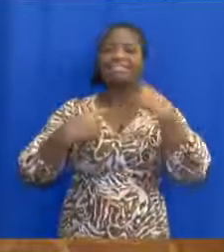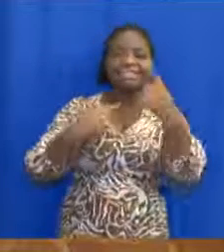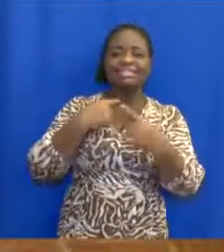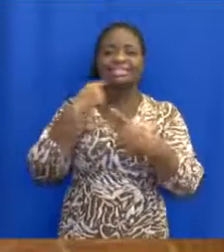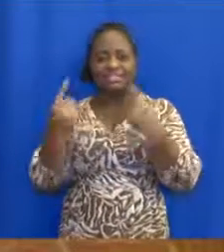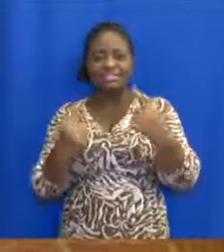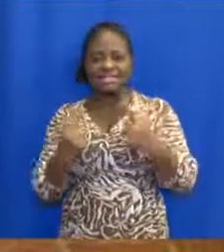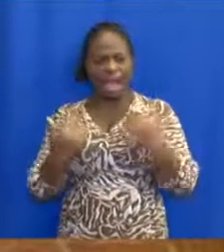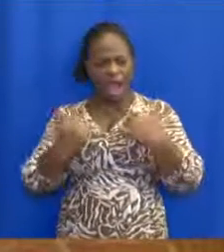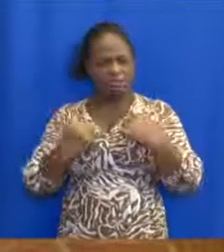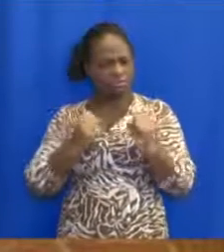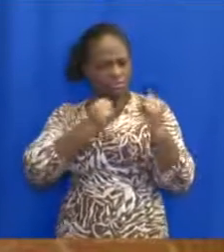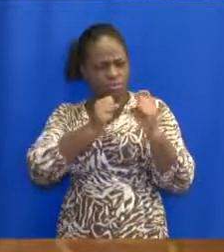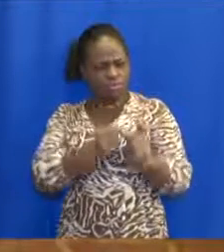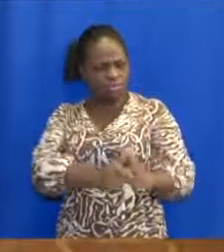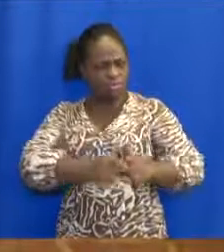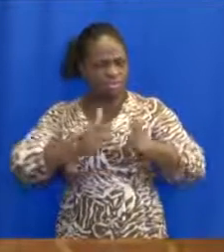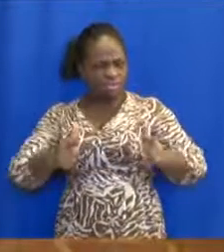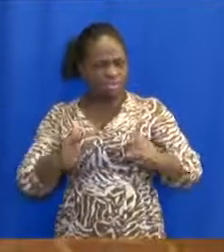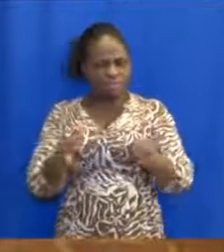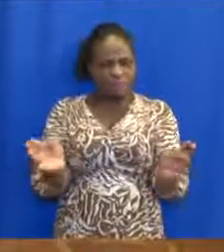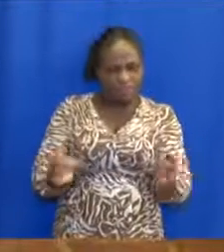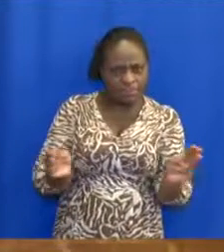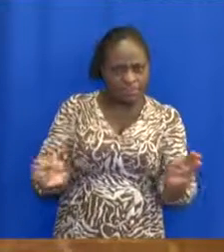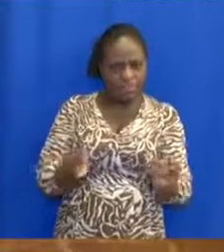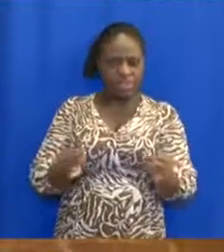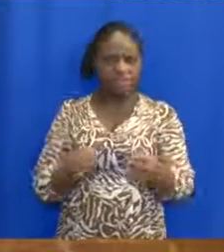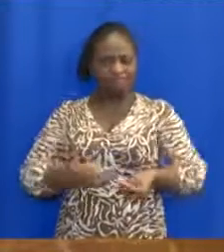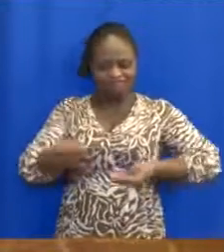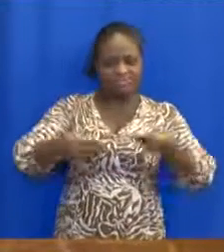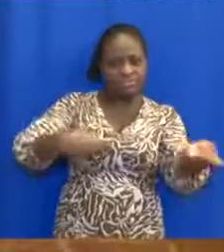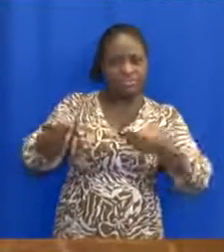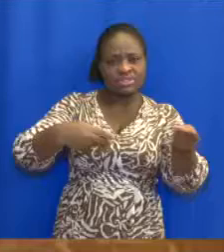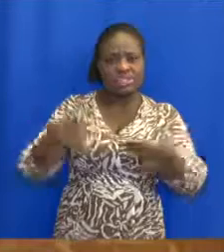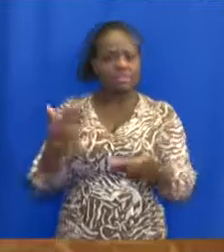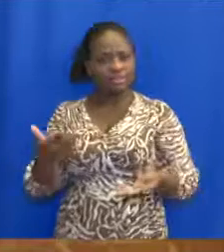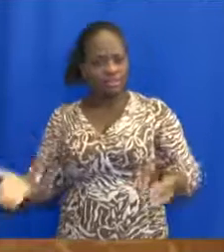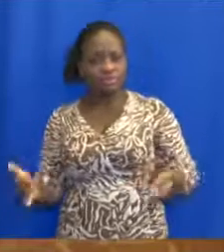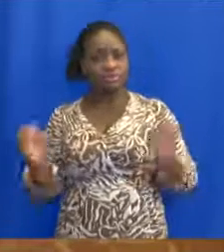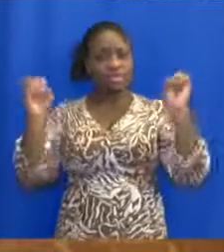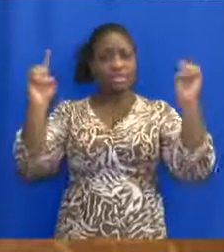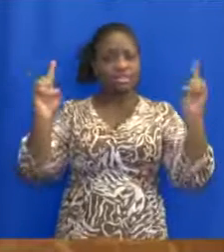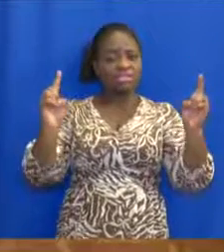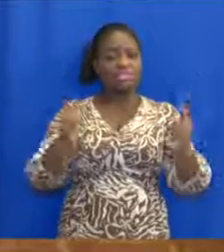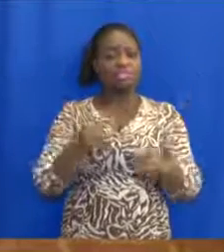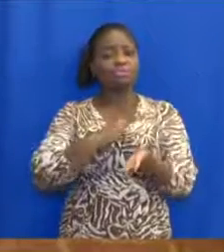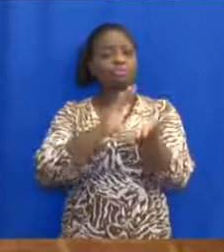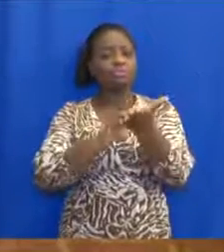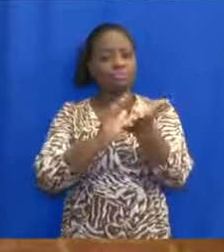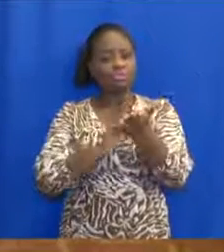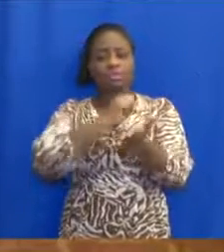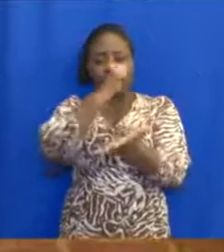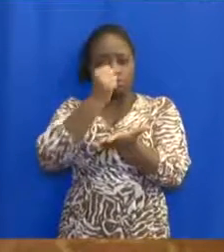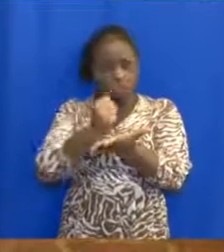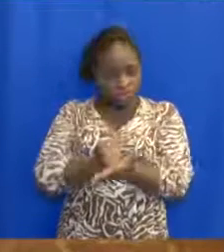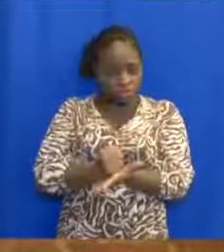we undertook a massive mobilization and deployment of logistics to our educational facilities to help